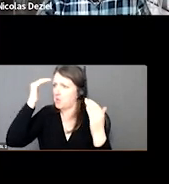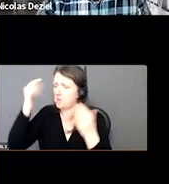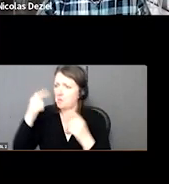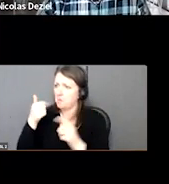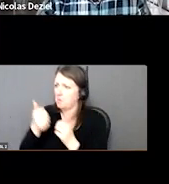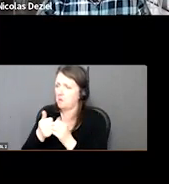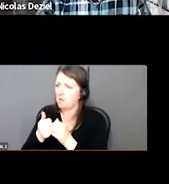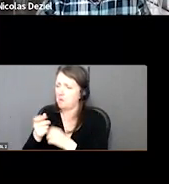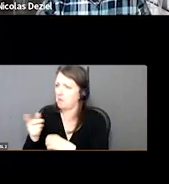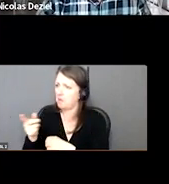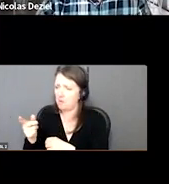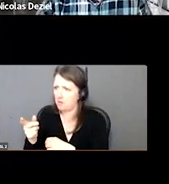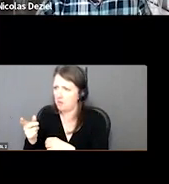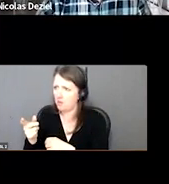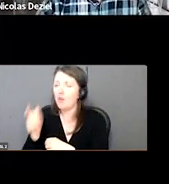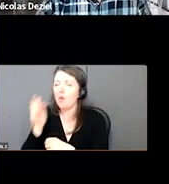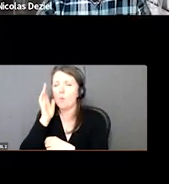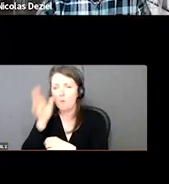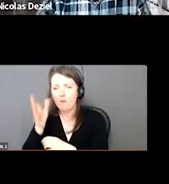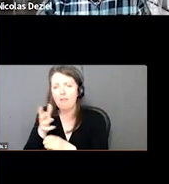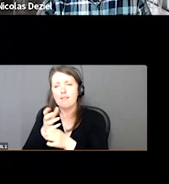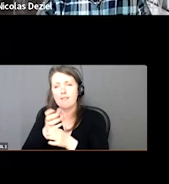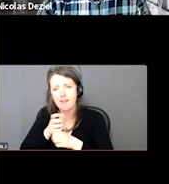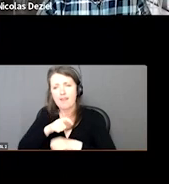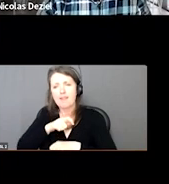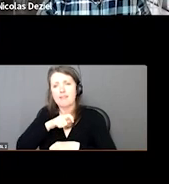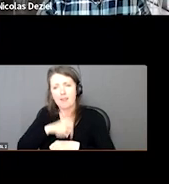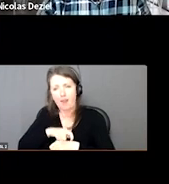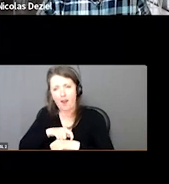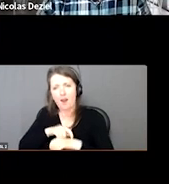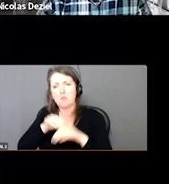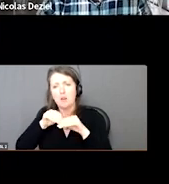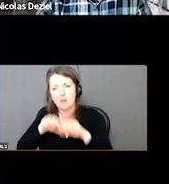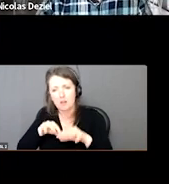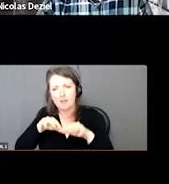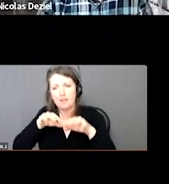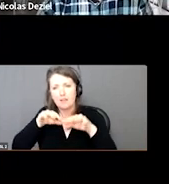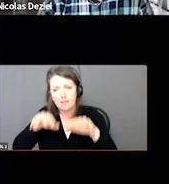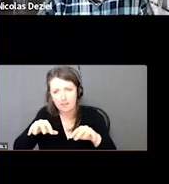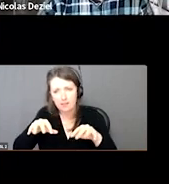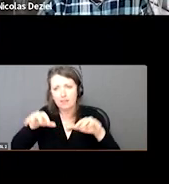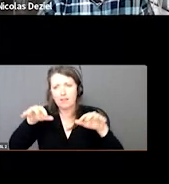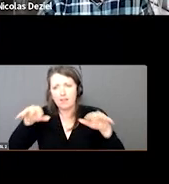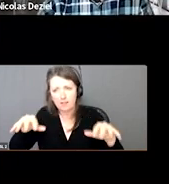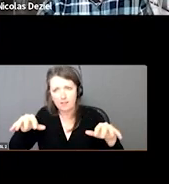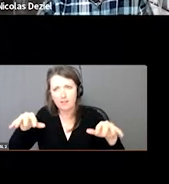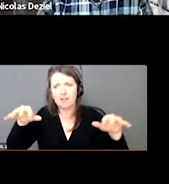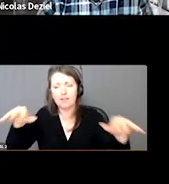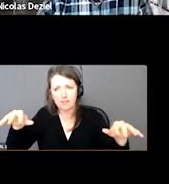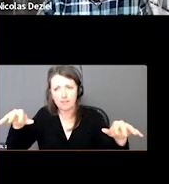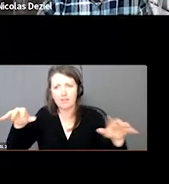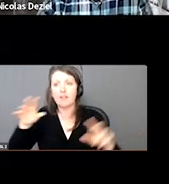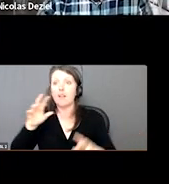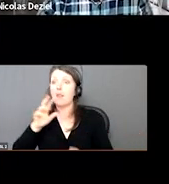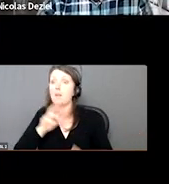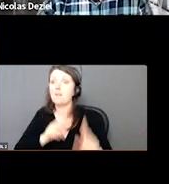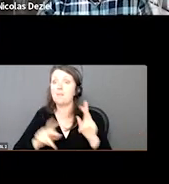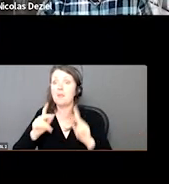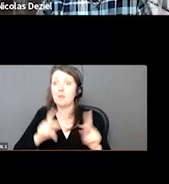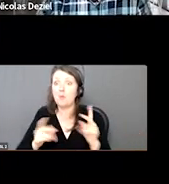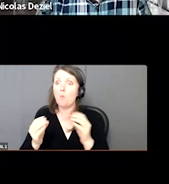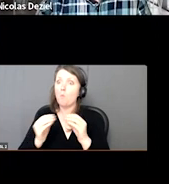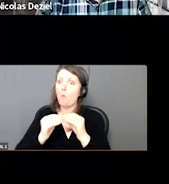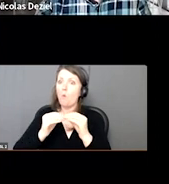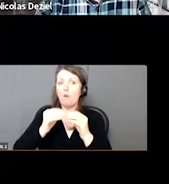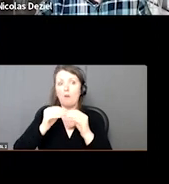in order to make the case that the slogan has people can make the association with it. And only